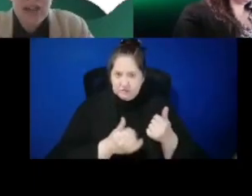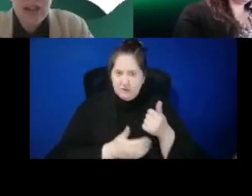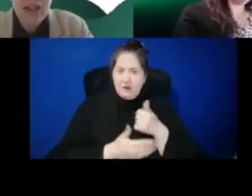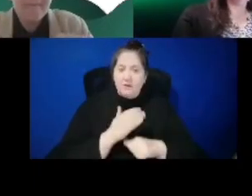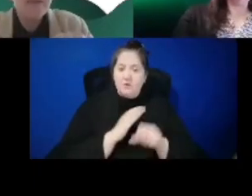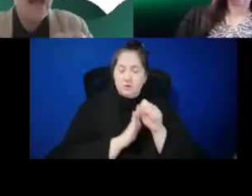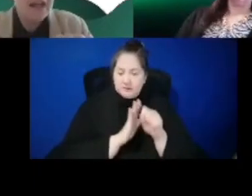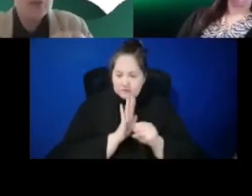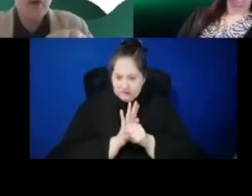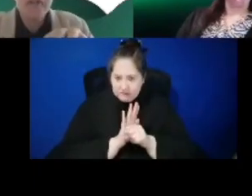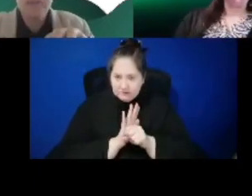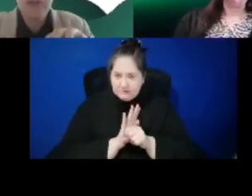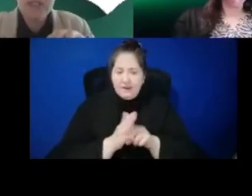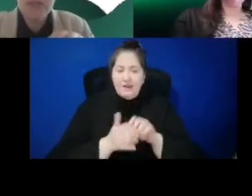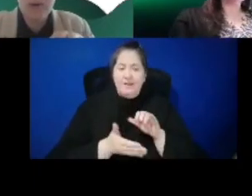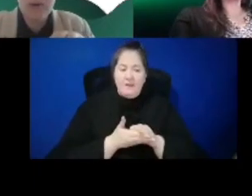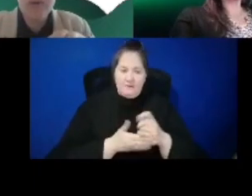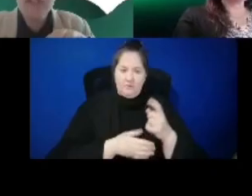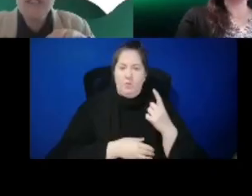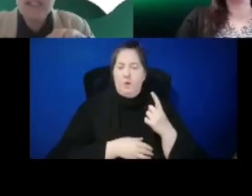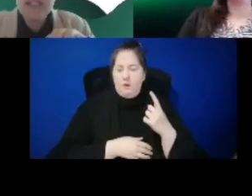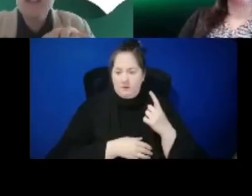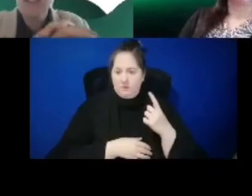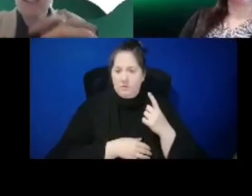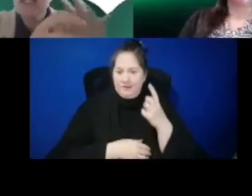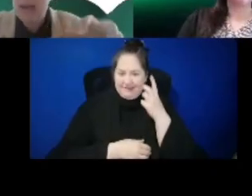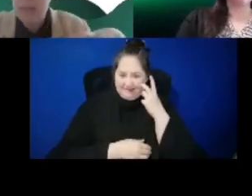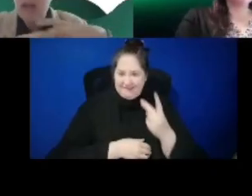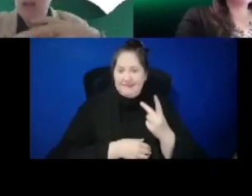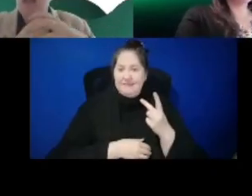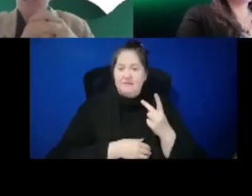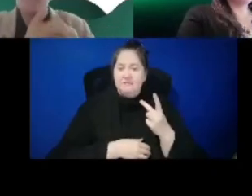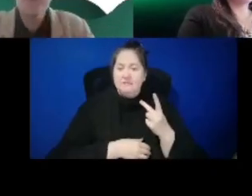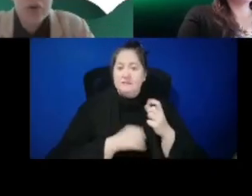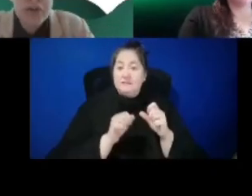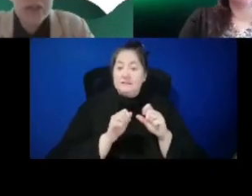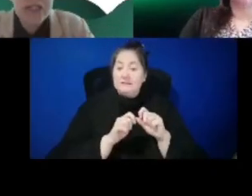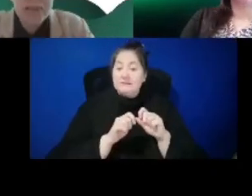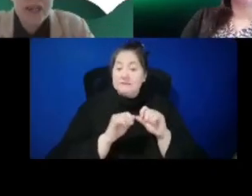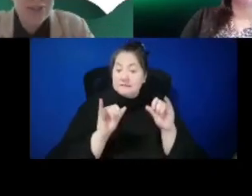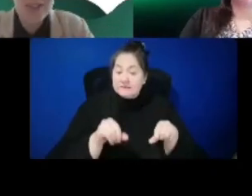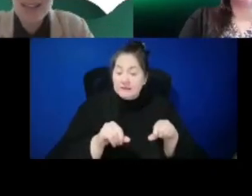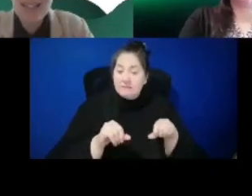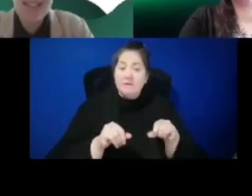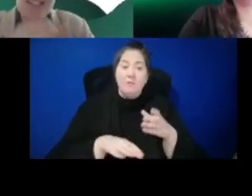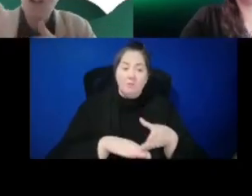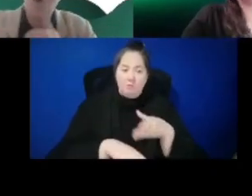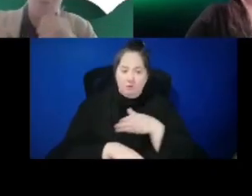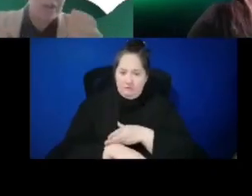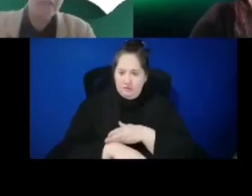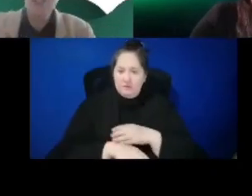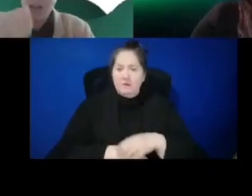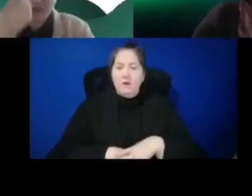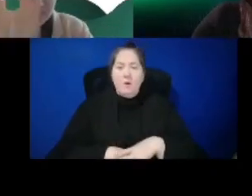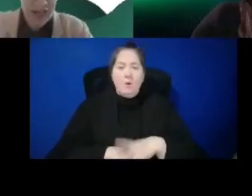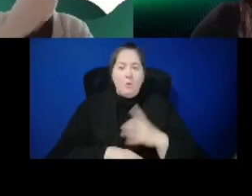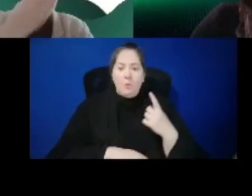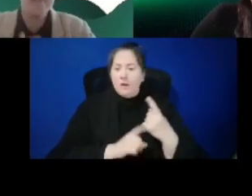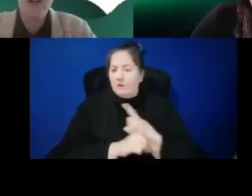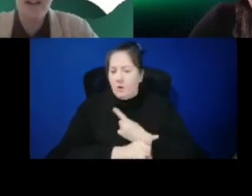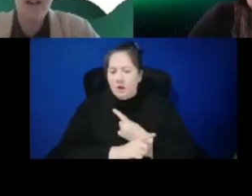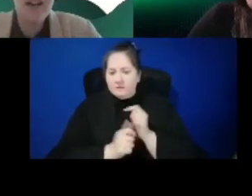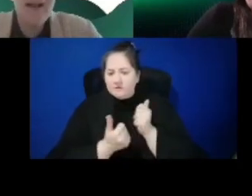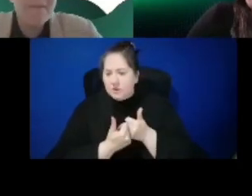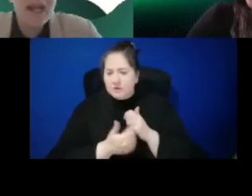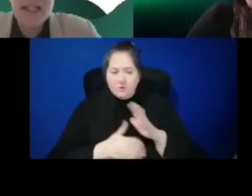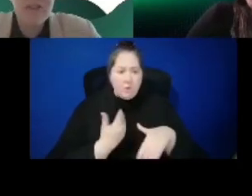their state, that is one of the places where we've really seen some systemic improvement made, so that this isn't a one-off challenge that